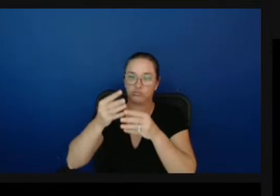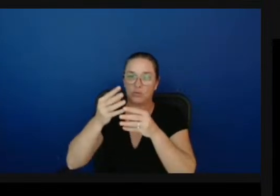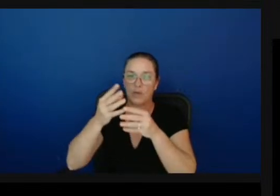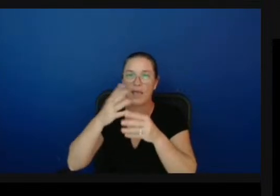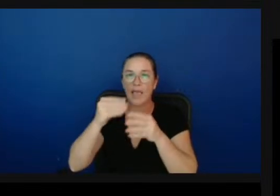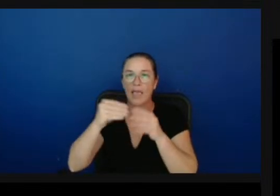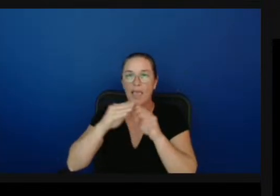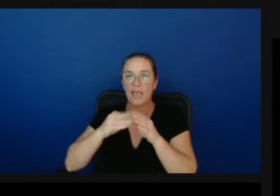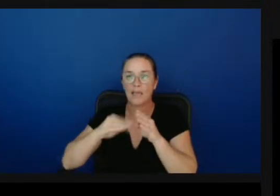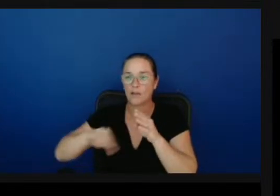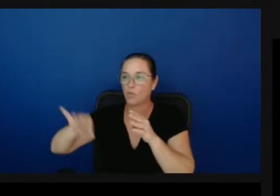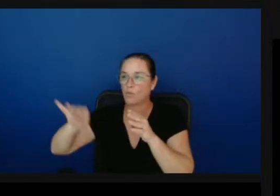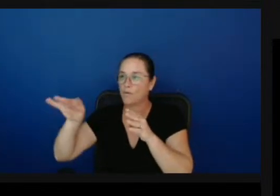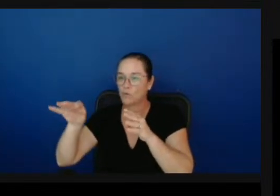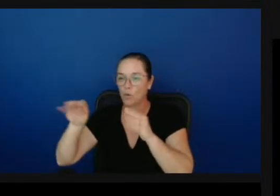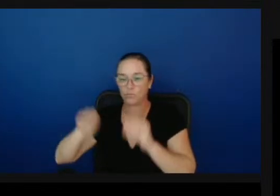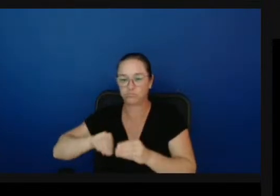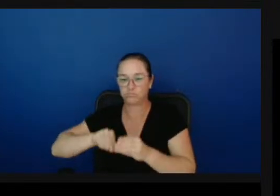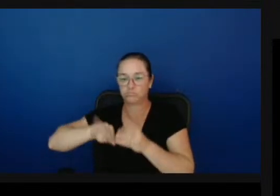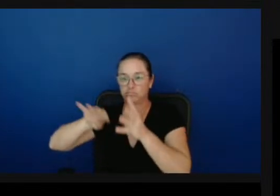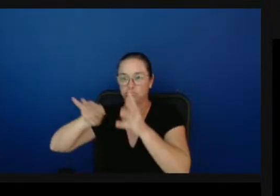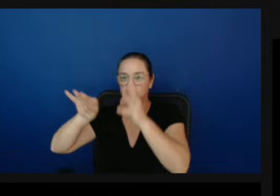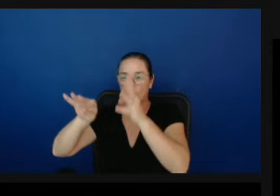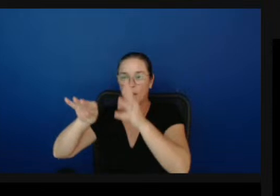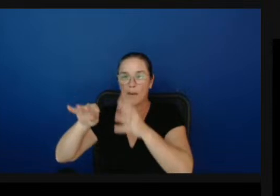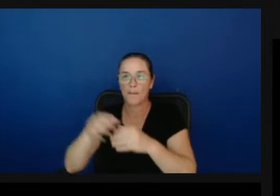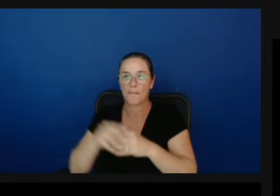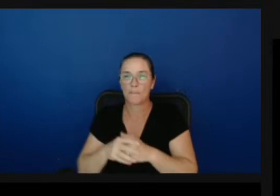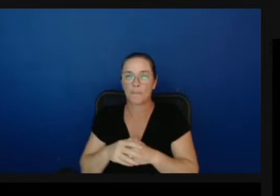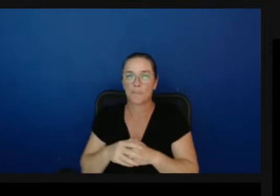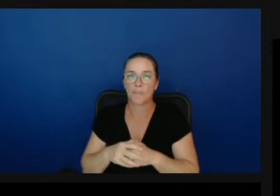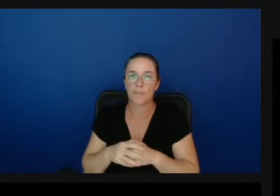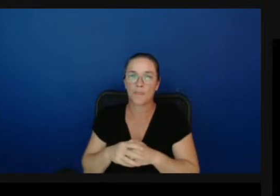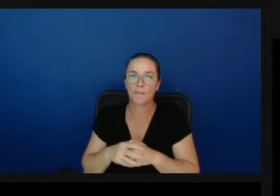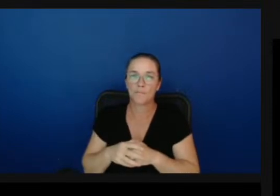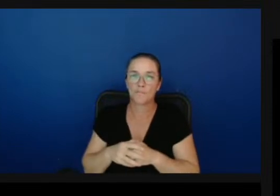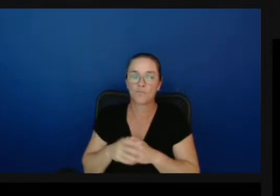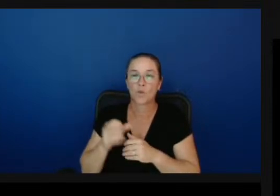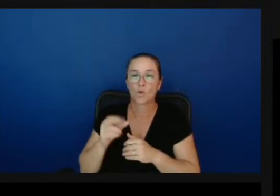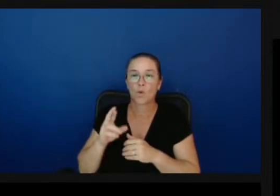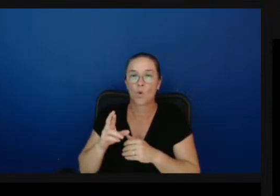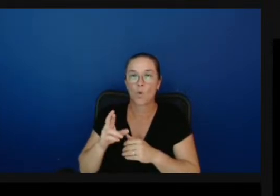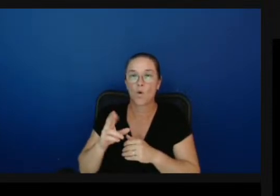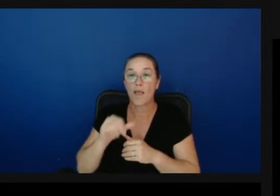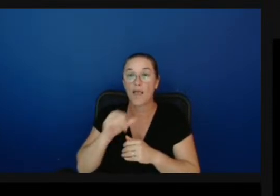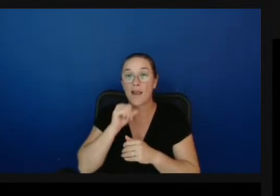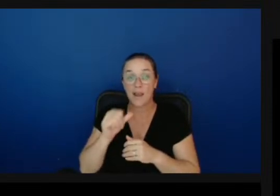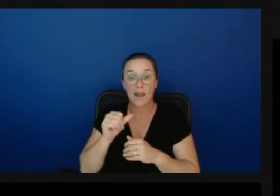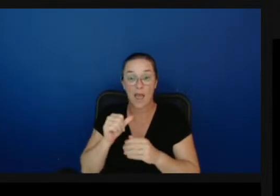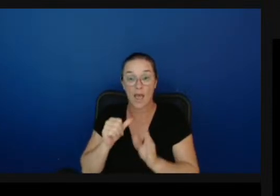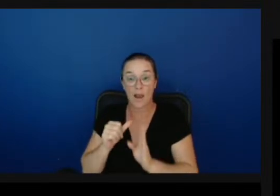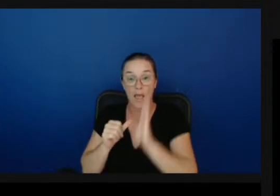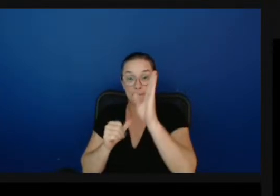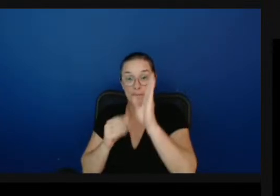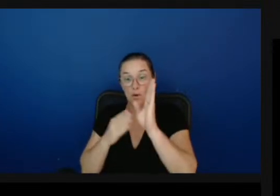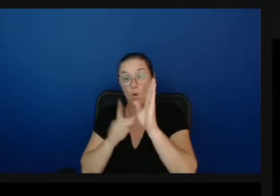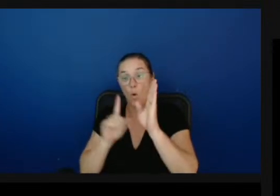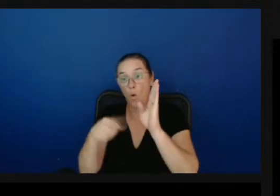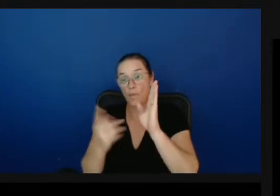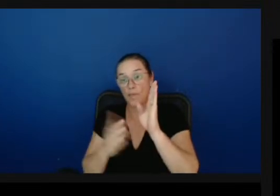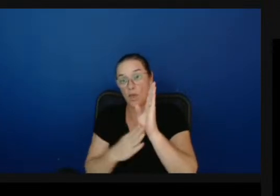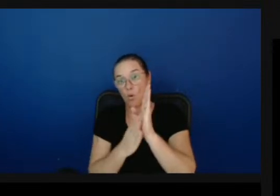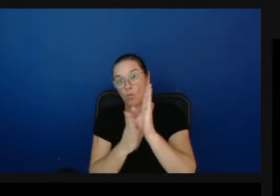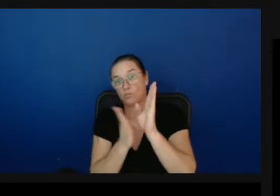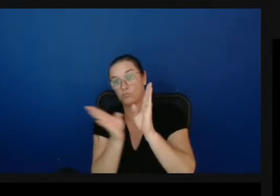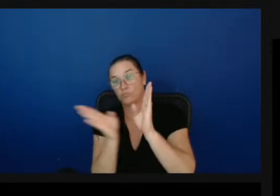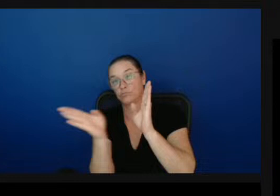rift zone, right? Not going to the summit and zagging over from the top, but actually migrating over at a